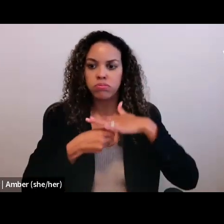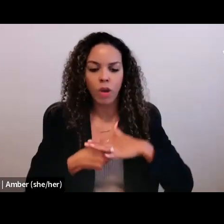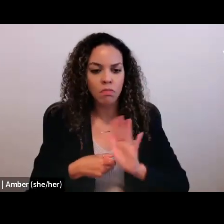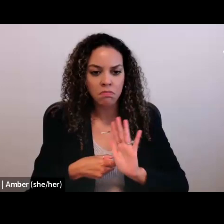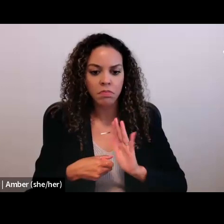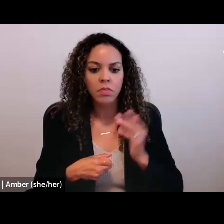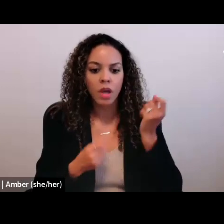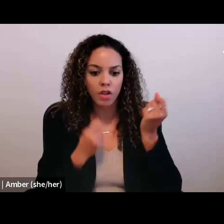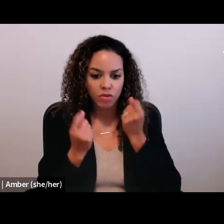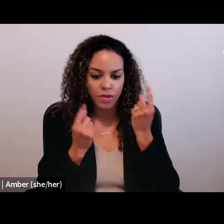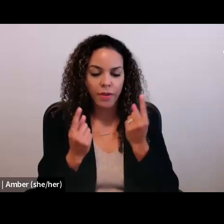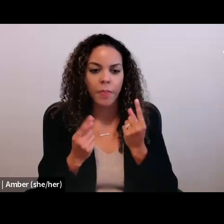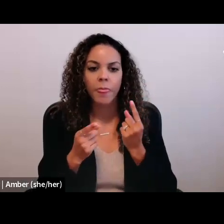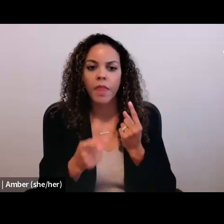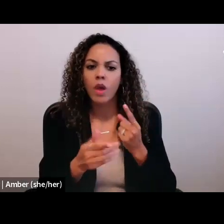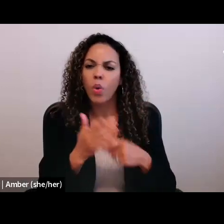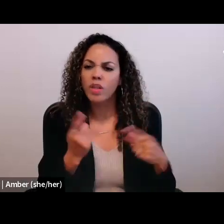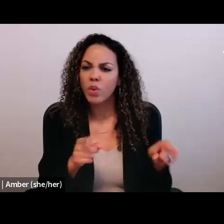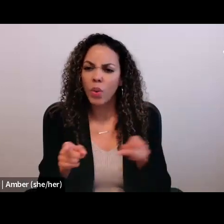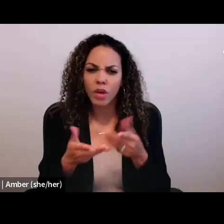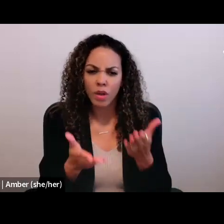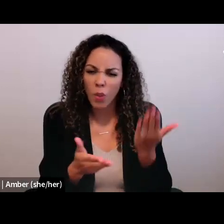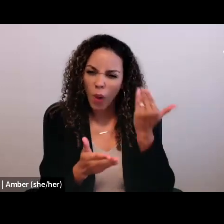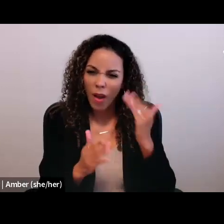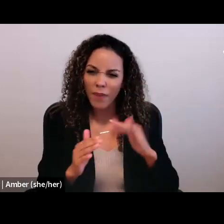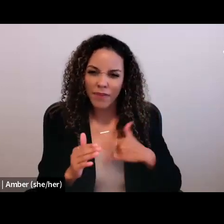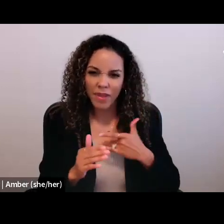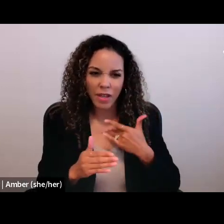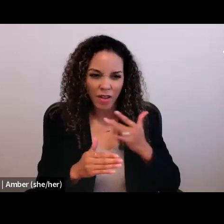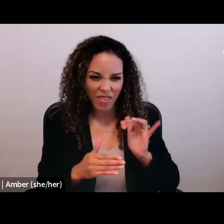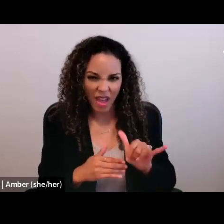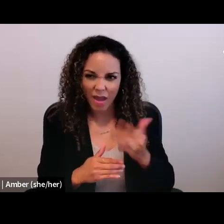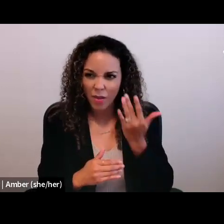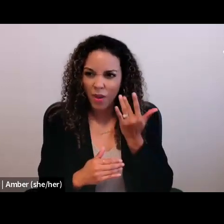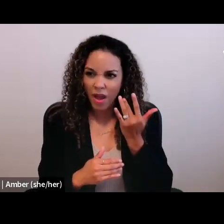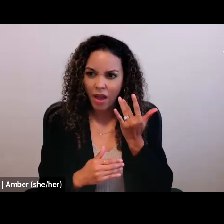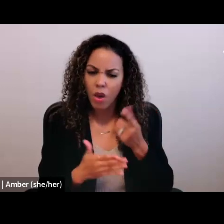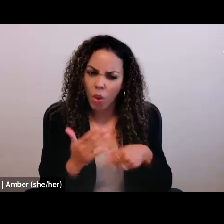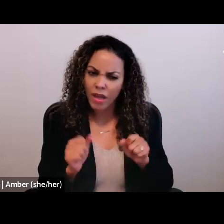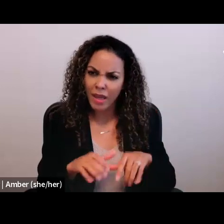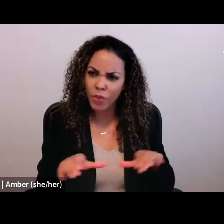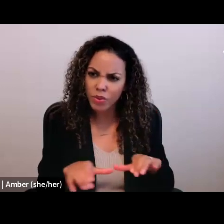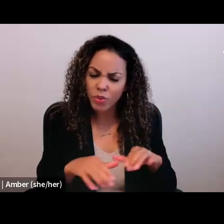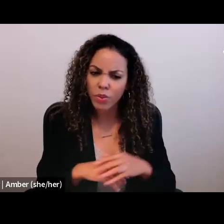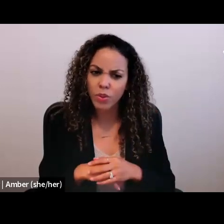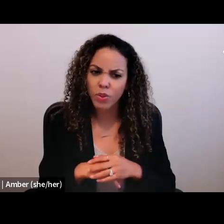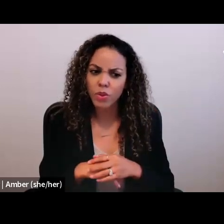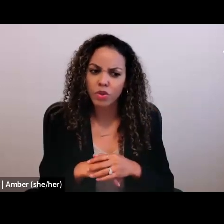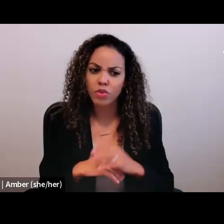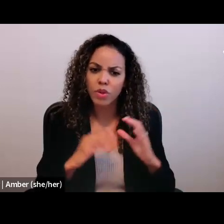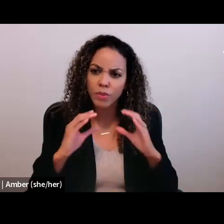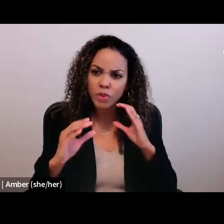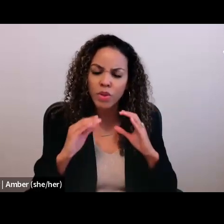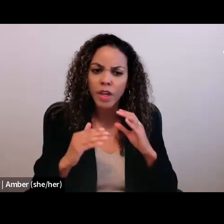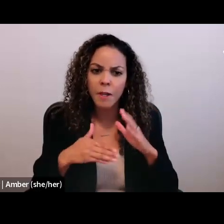here. Why are we feeling the way we do? What can we do to communicate